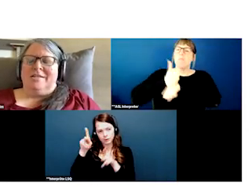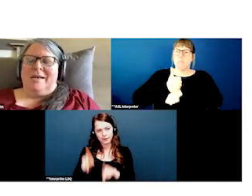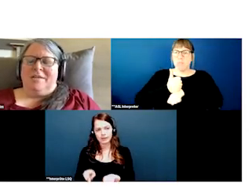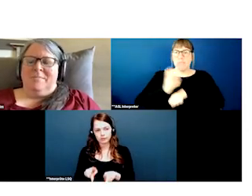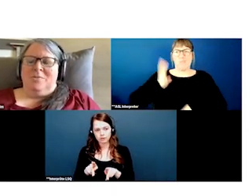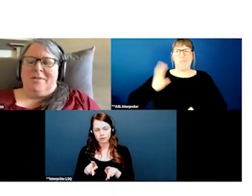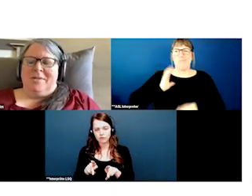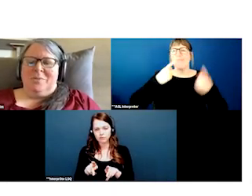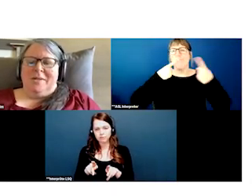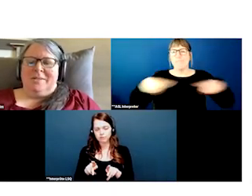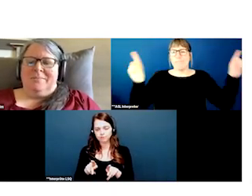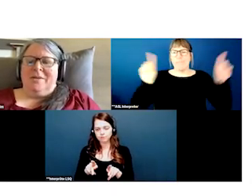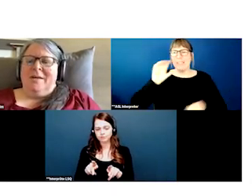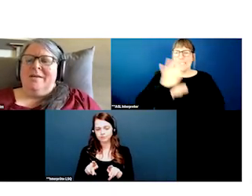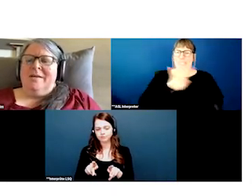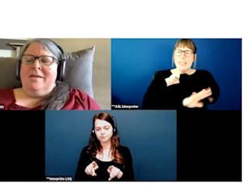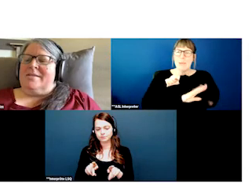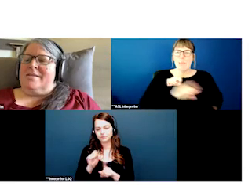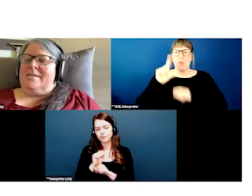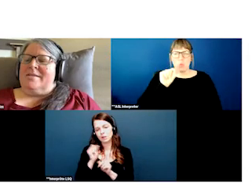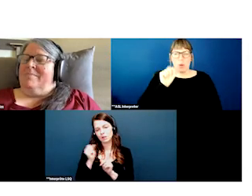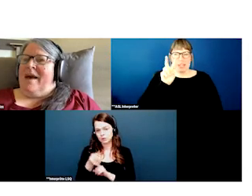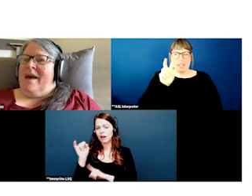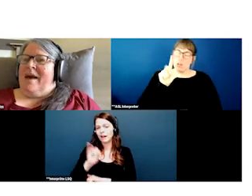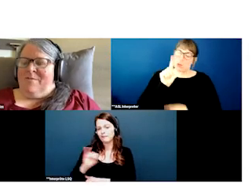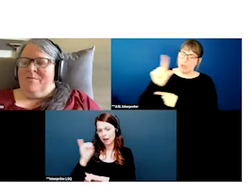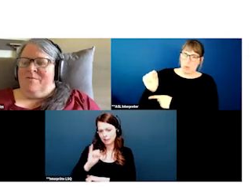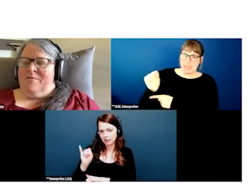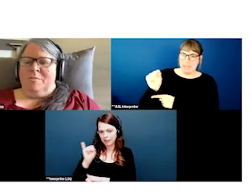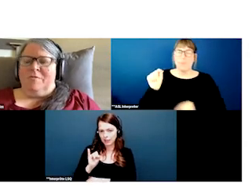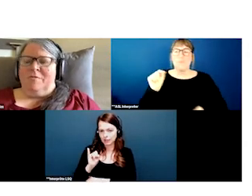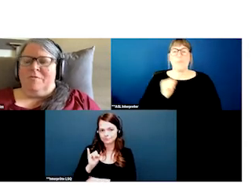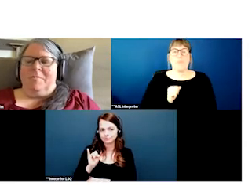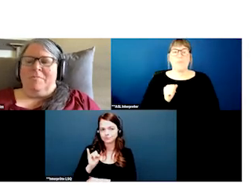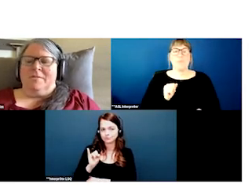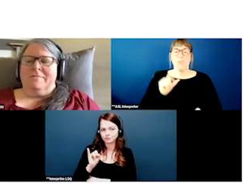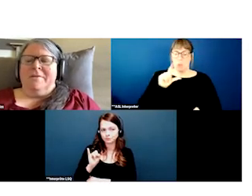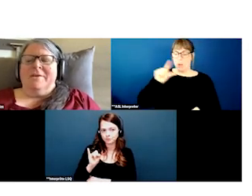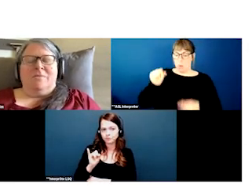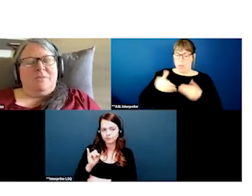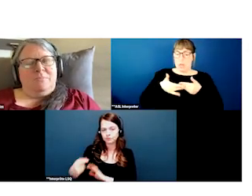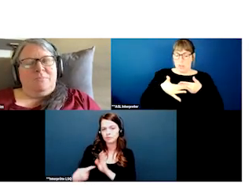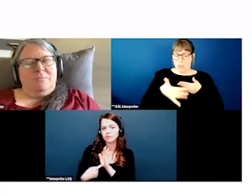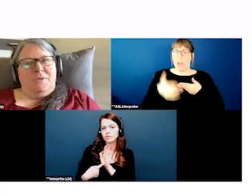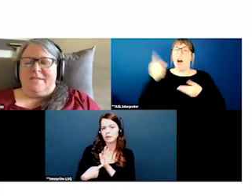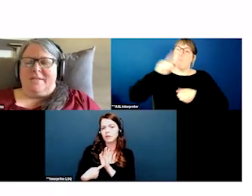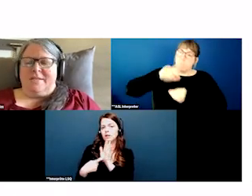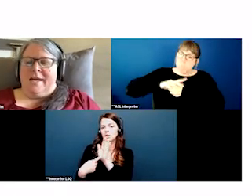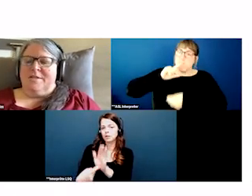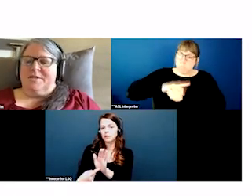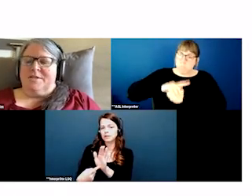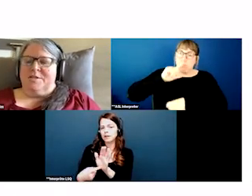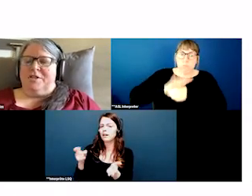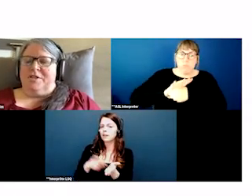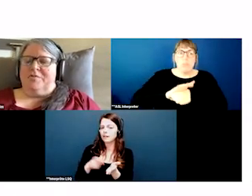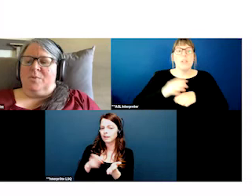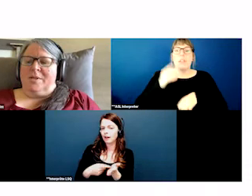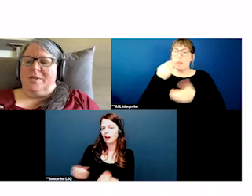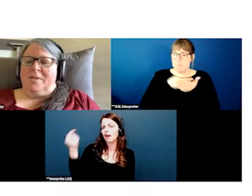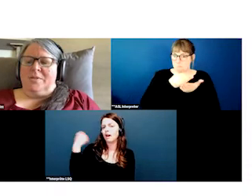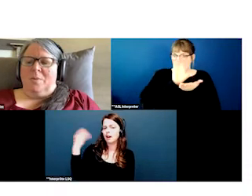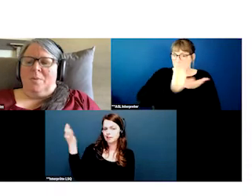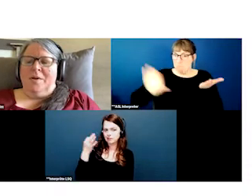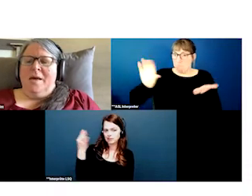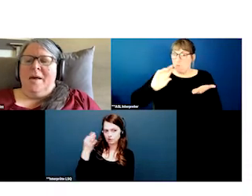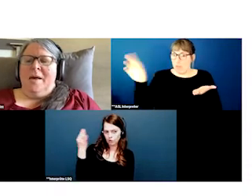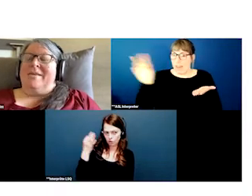speech in September 2020. Since then, there have been a number of commitments. There was money set aside in the spring budget